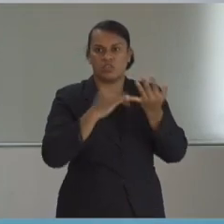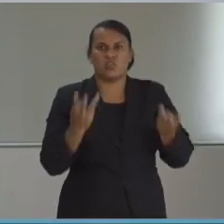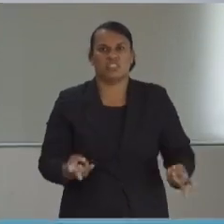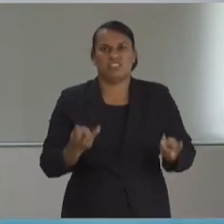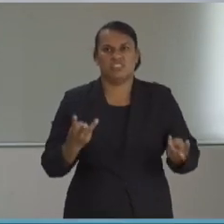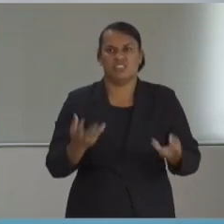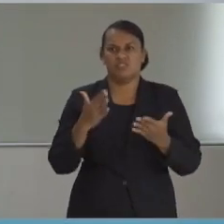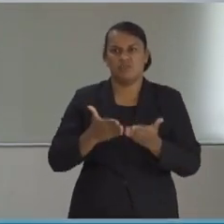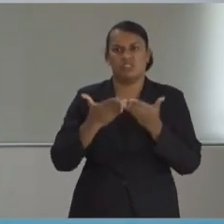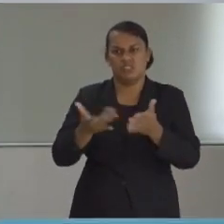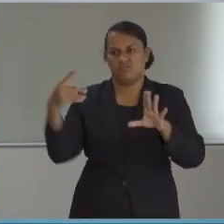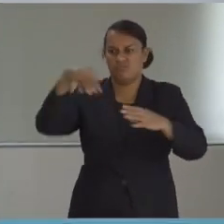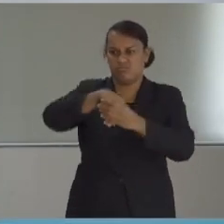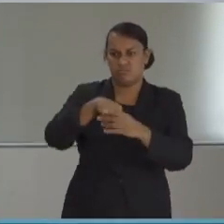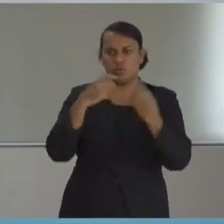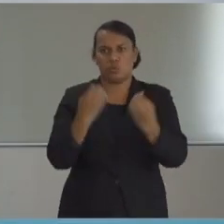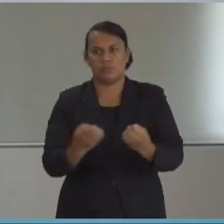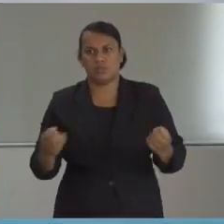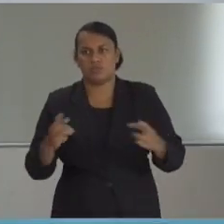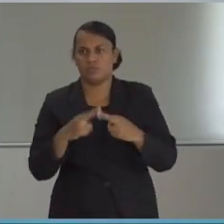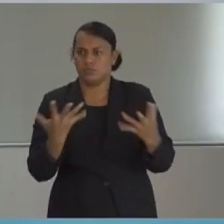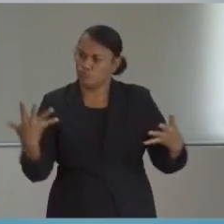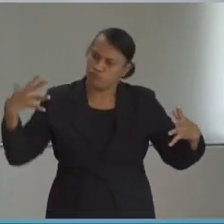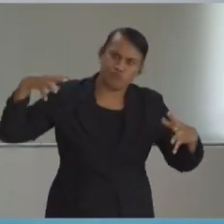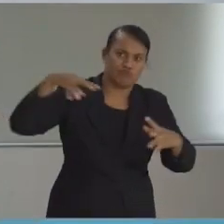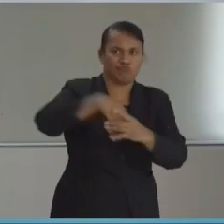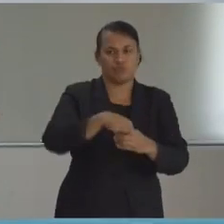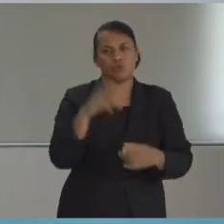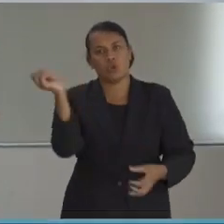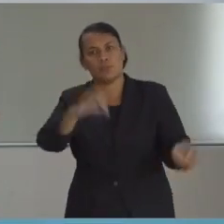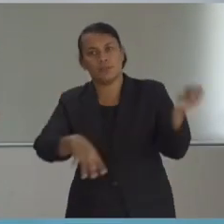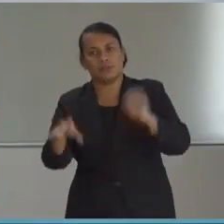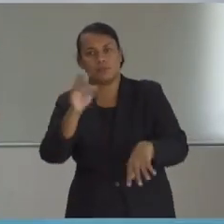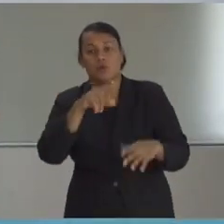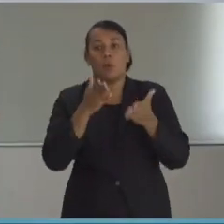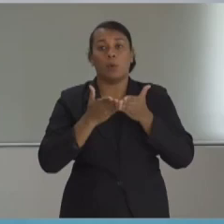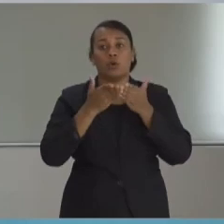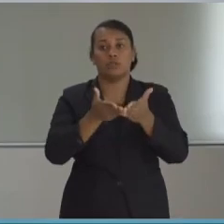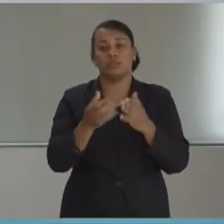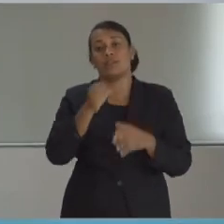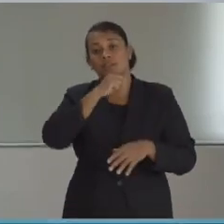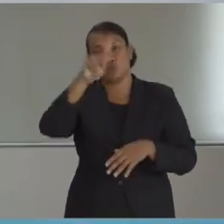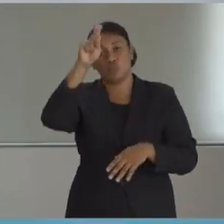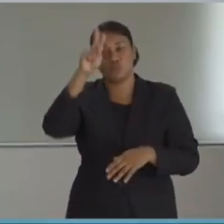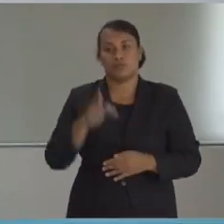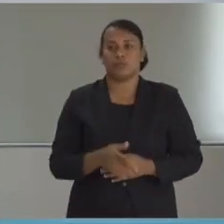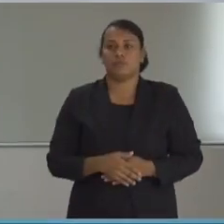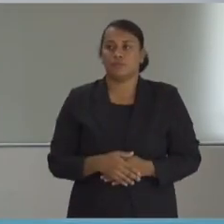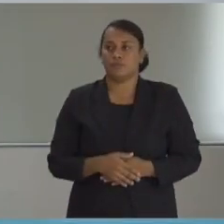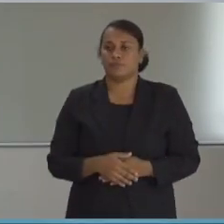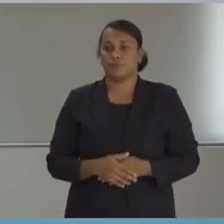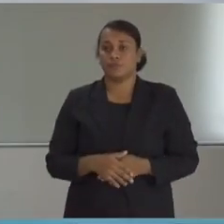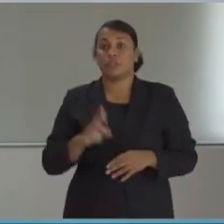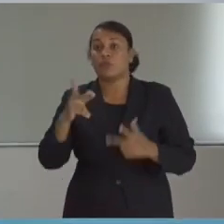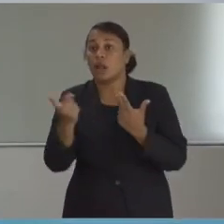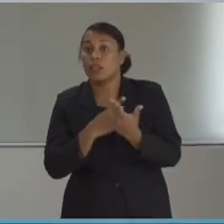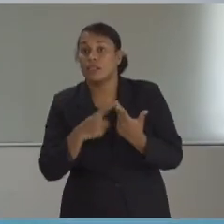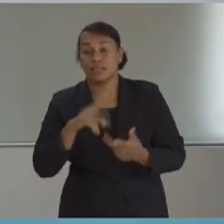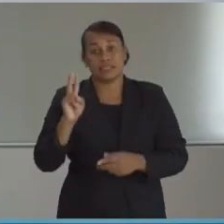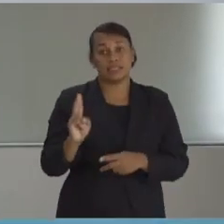the Spirit of Harmony for Mbambadeva. And for Mbamba Tokalau, we have